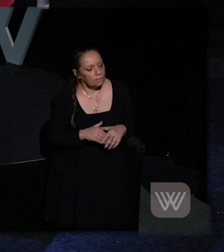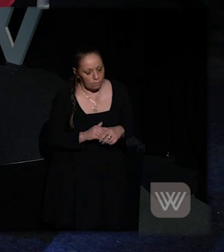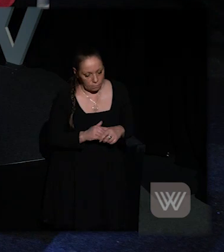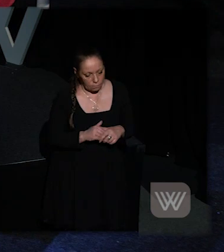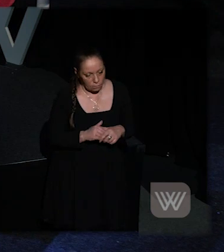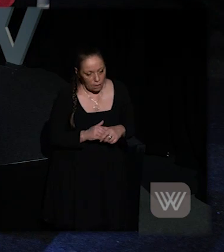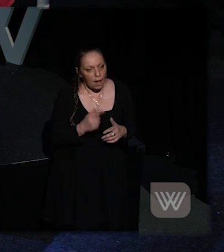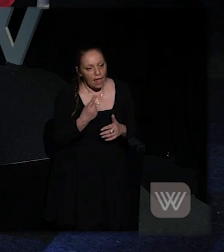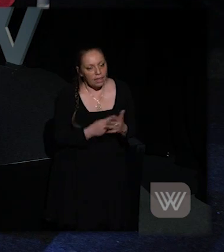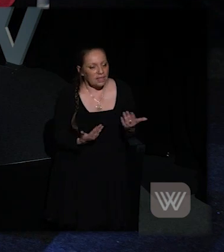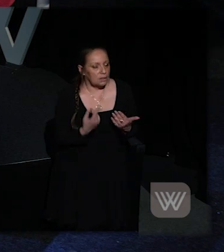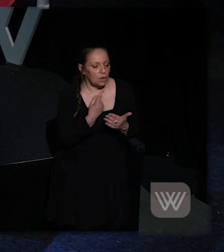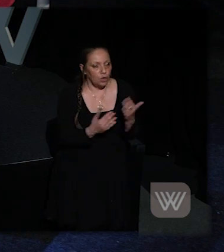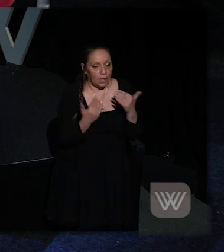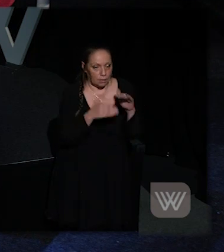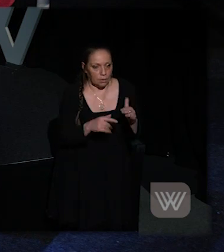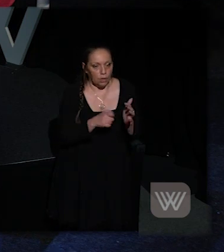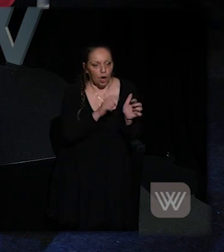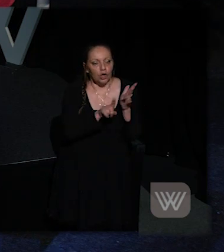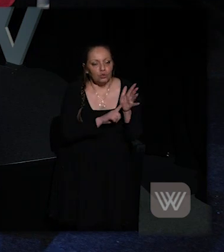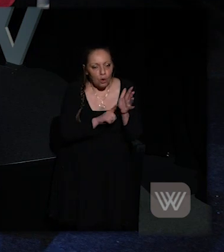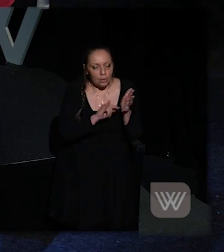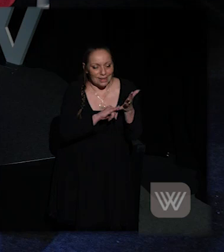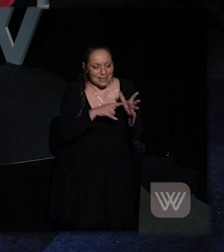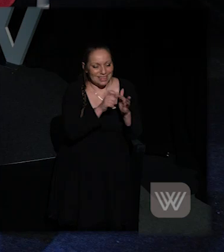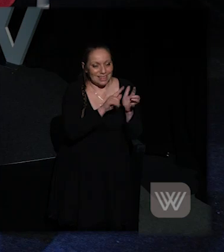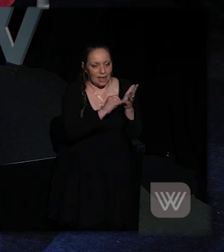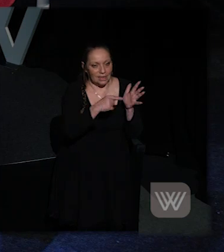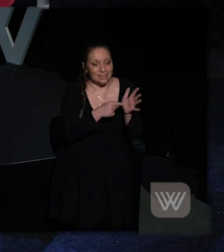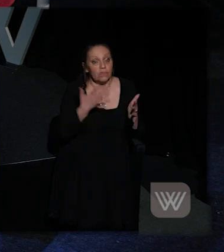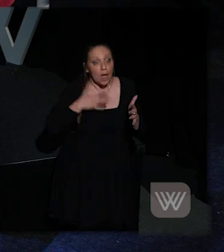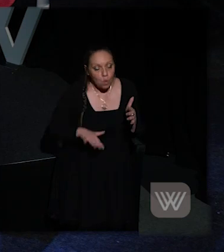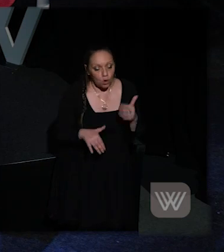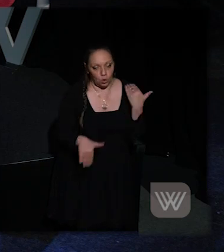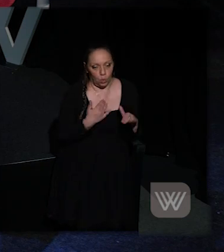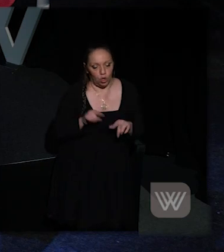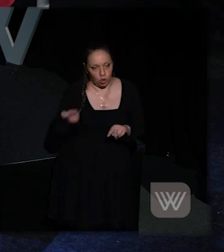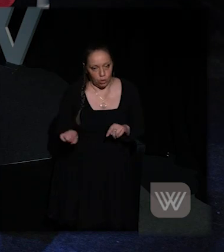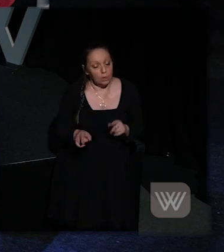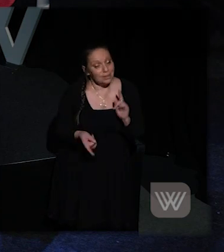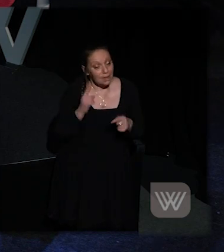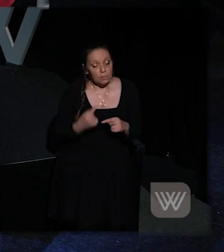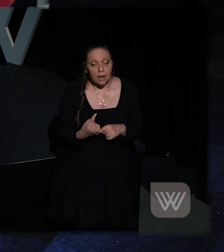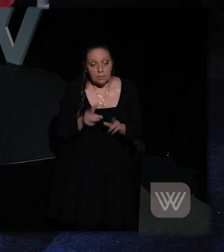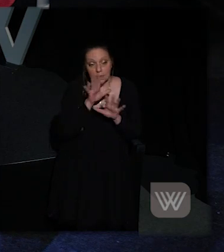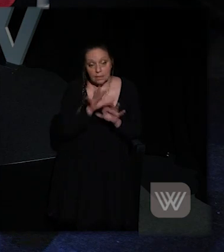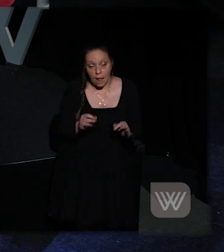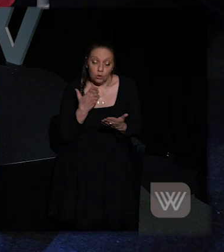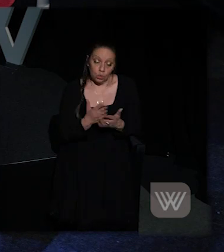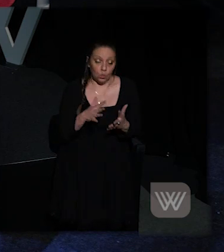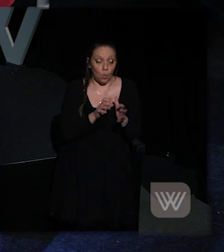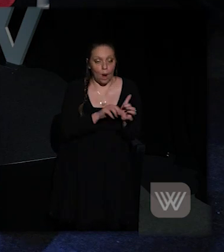because it only has a limited use. So trolls are sadists and they want to hurt you. So sometimes silence can be a weapon